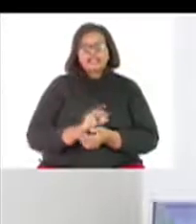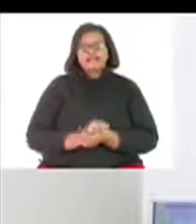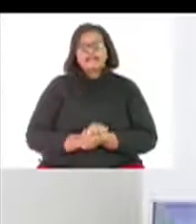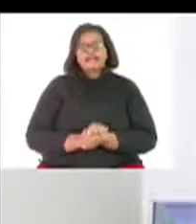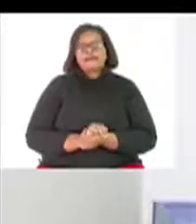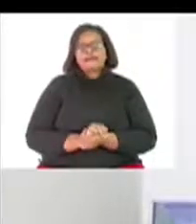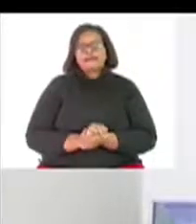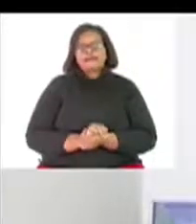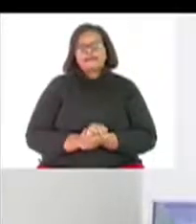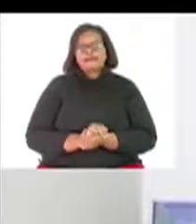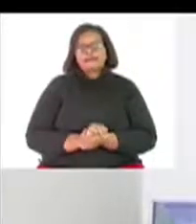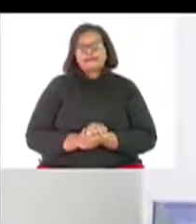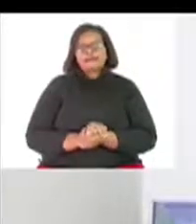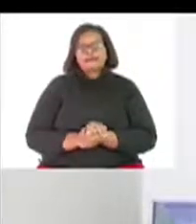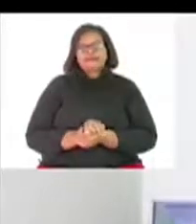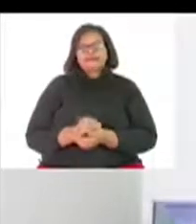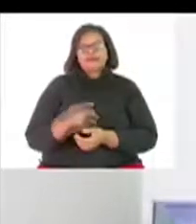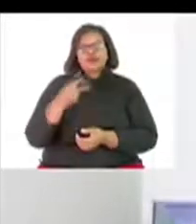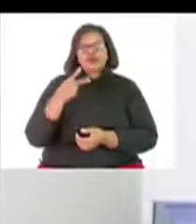18,